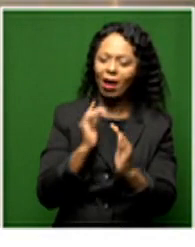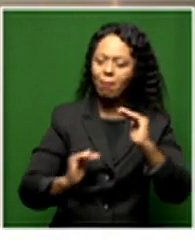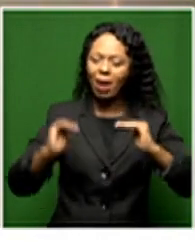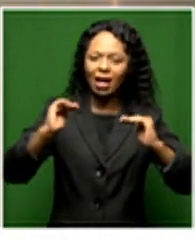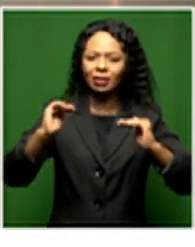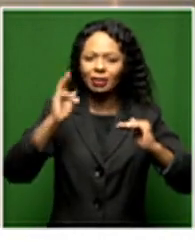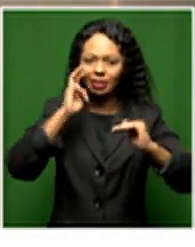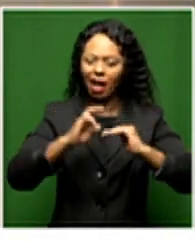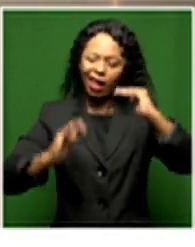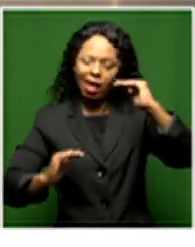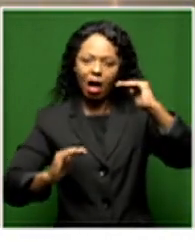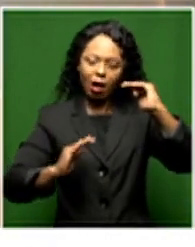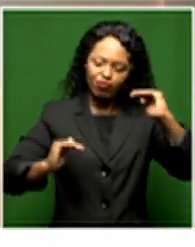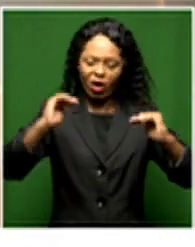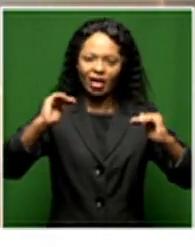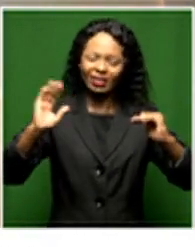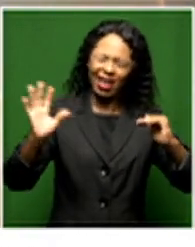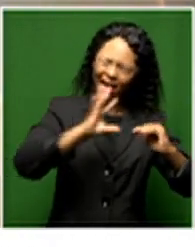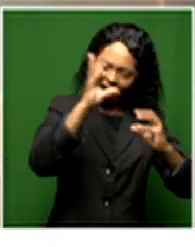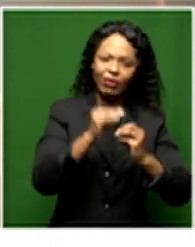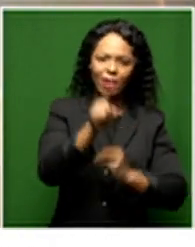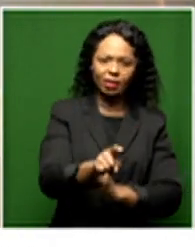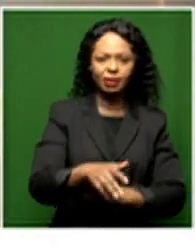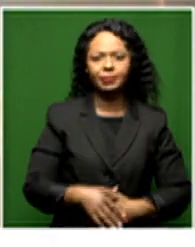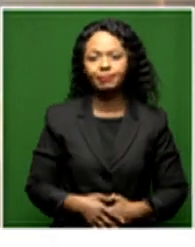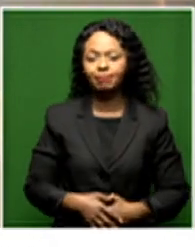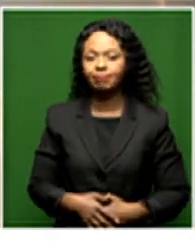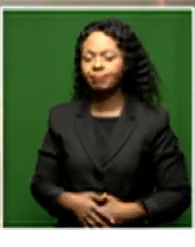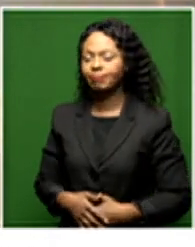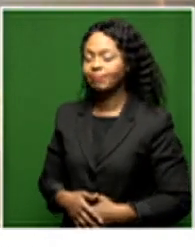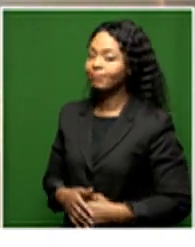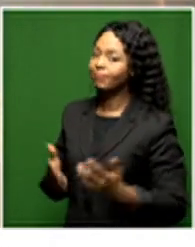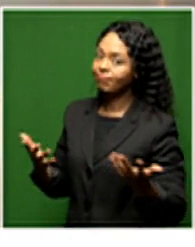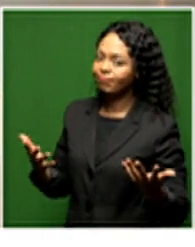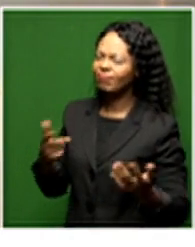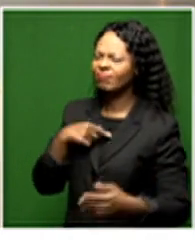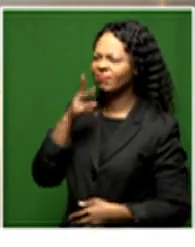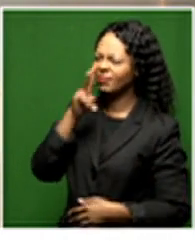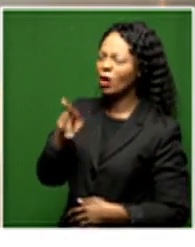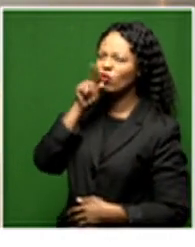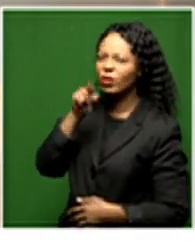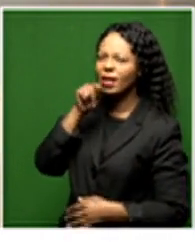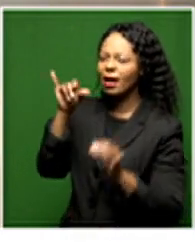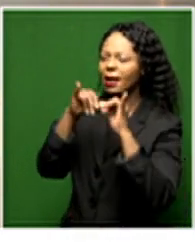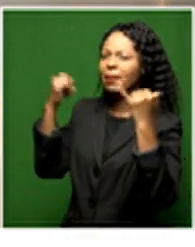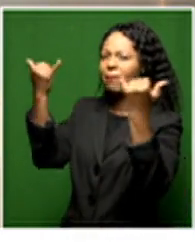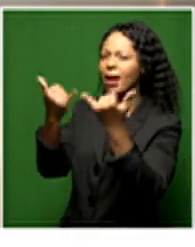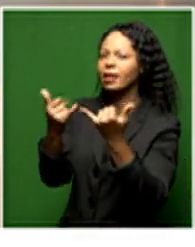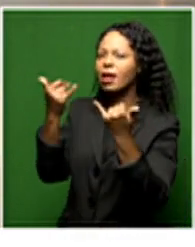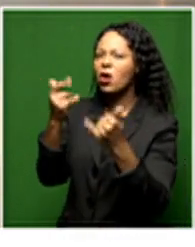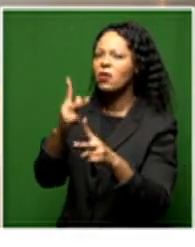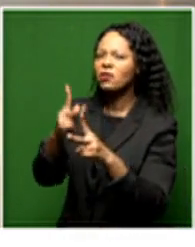out to a net positive. Yeah. I mean, I was reading, I think, that Twitter, the company Twitter, are finally opening up